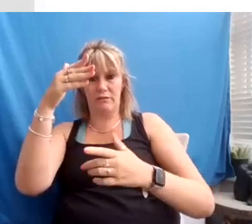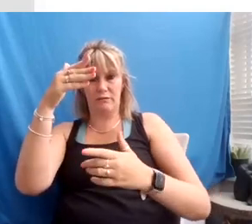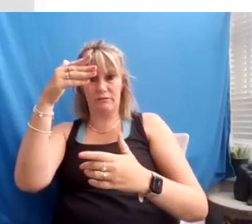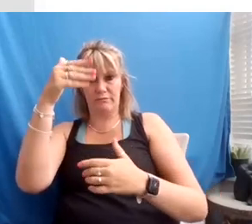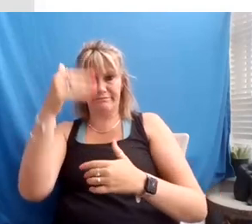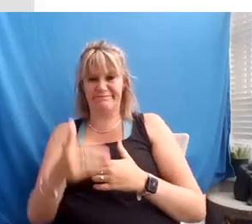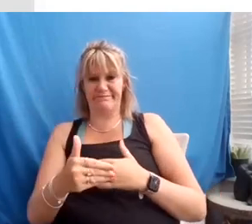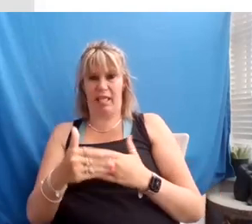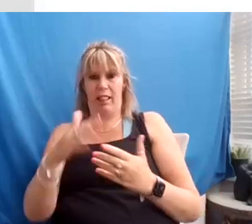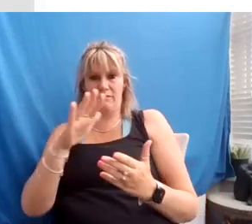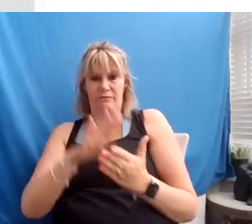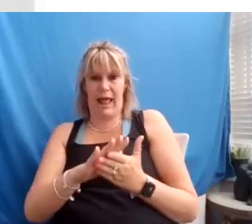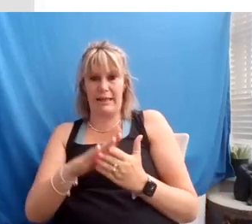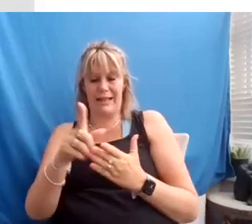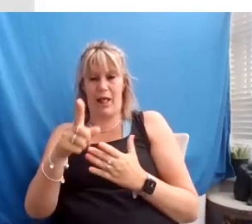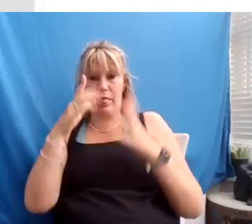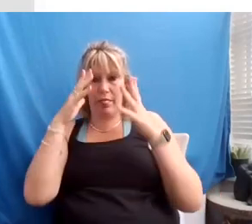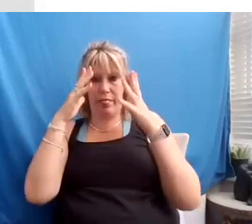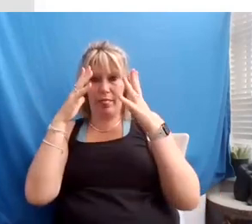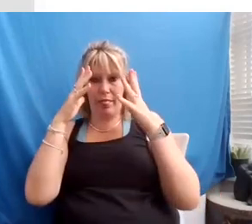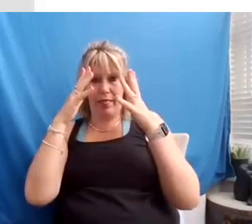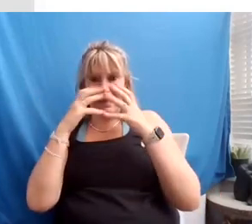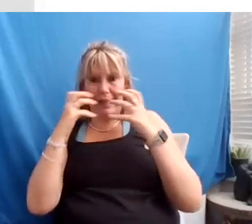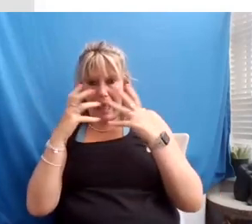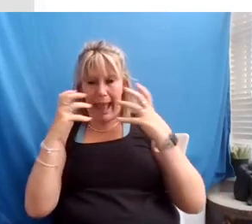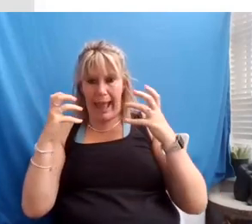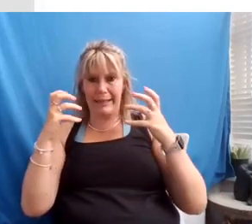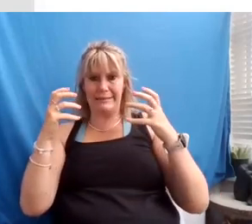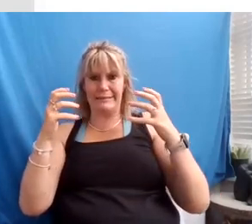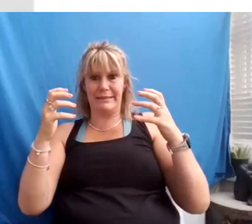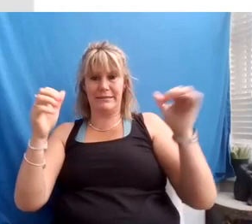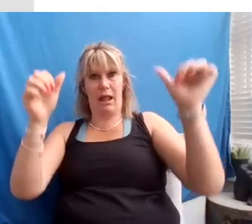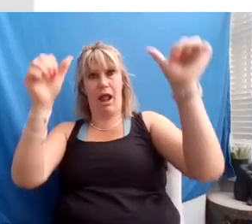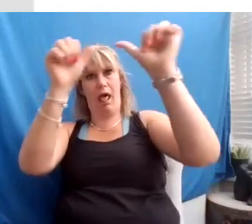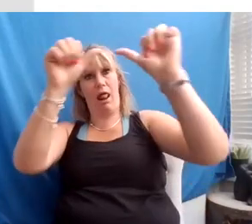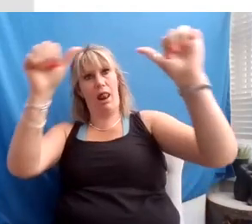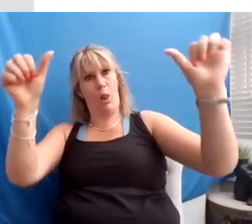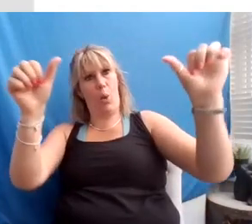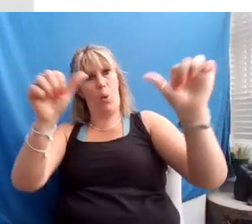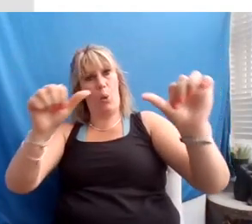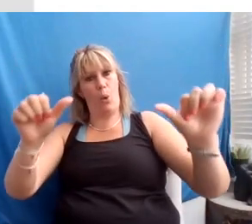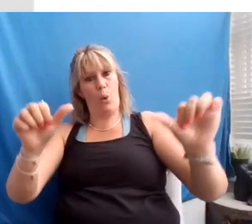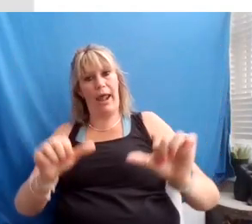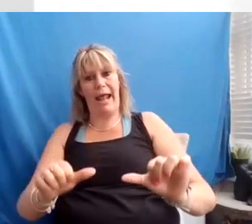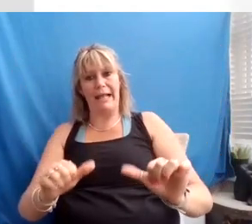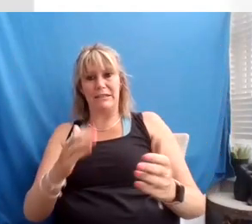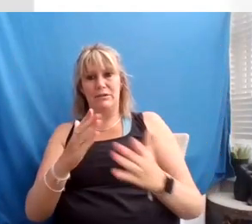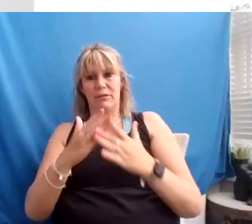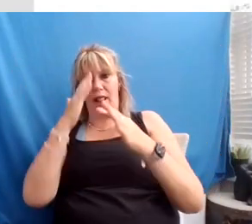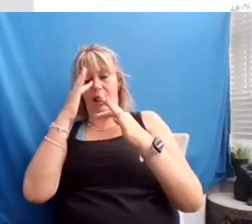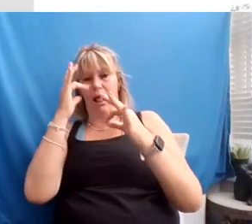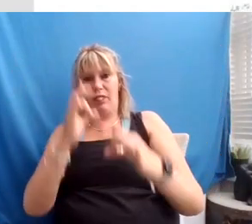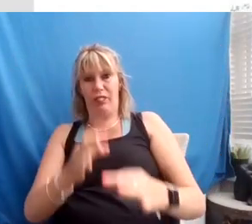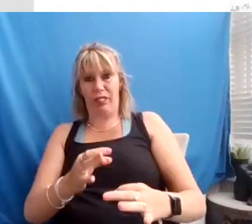a bundle of texture. It's a very, very striking piece, isn't it?